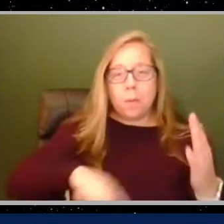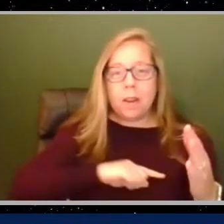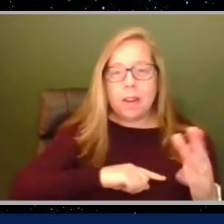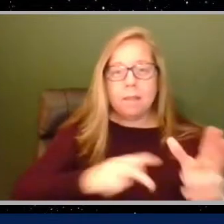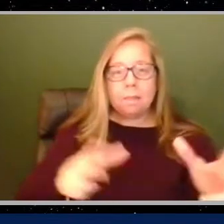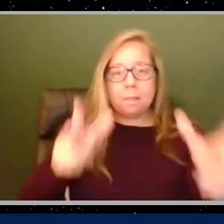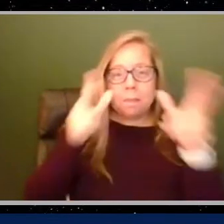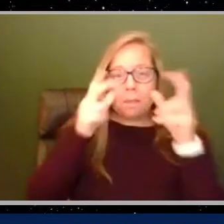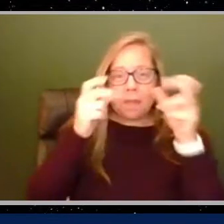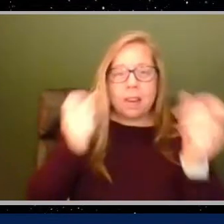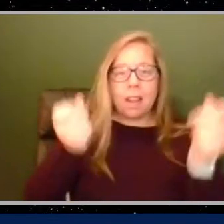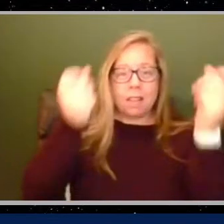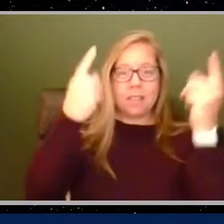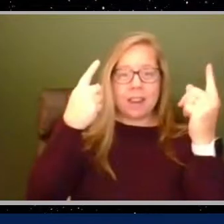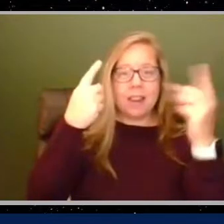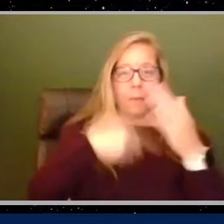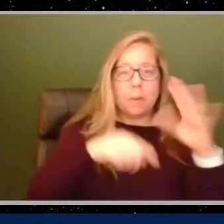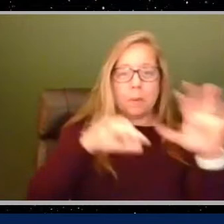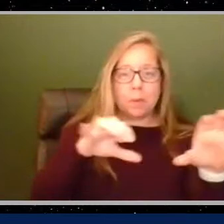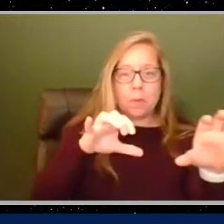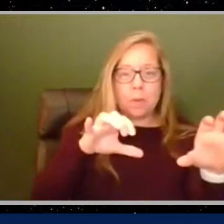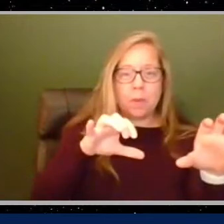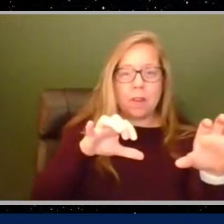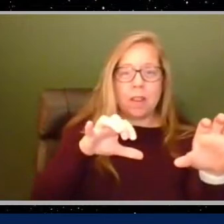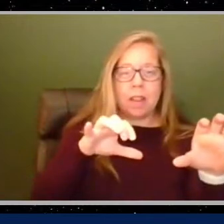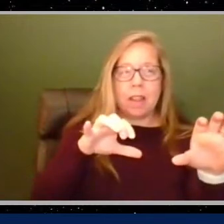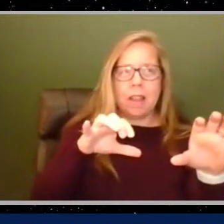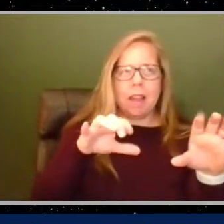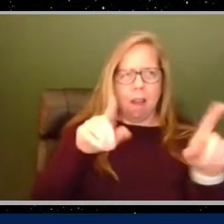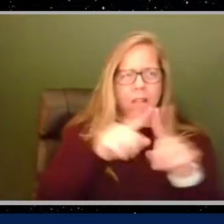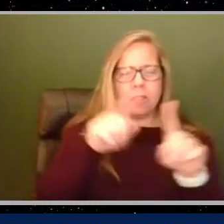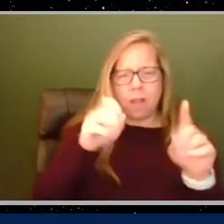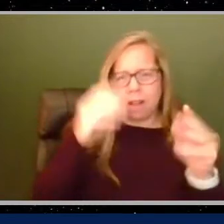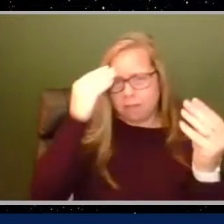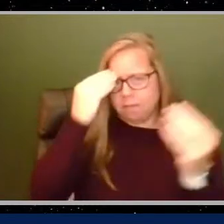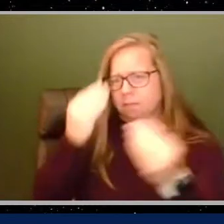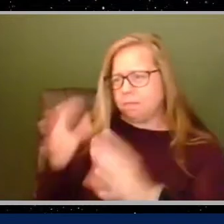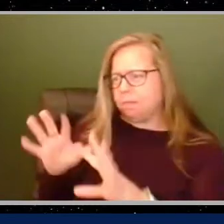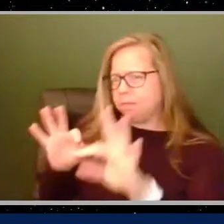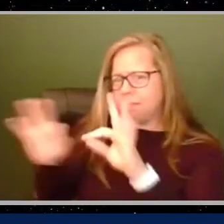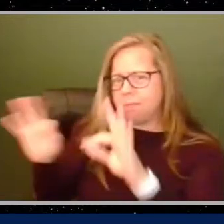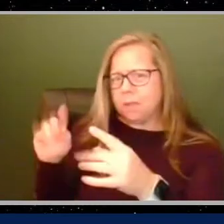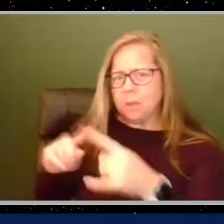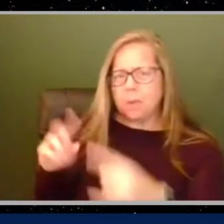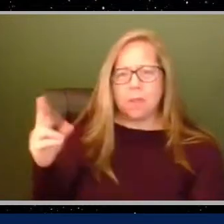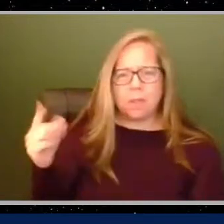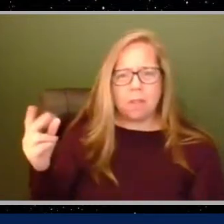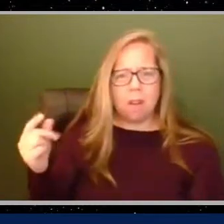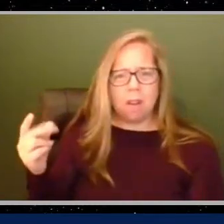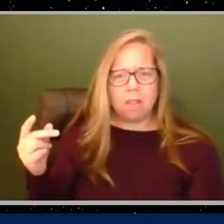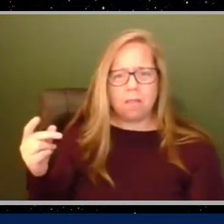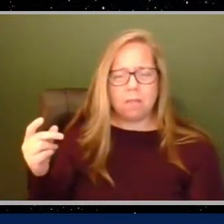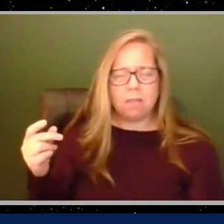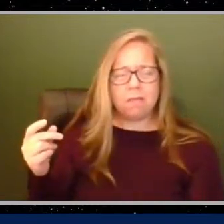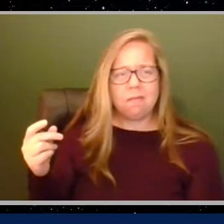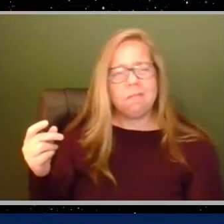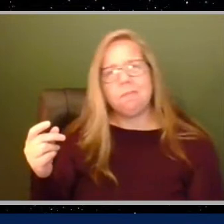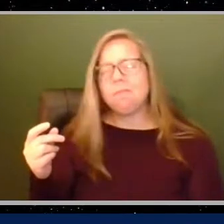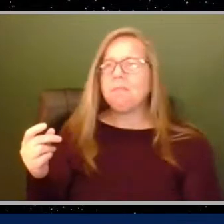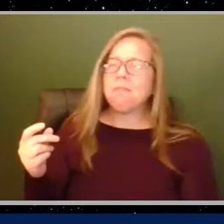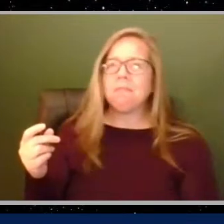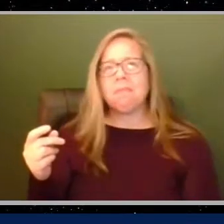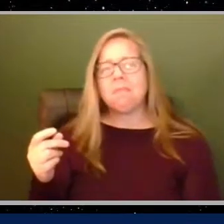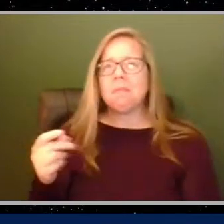to get conveyed to the dog or the, whatever you have. Right. It would be kind of interesting to see what